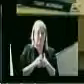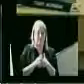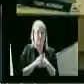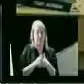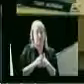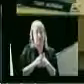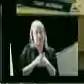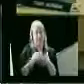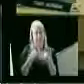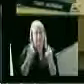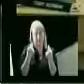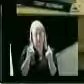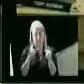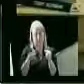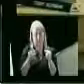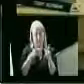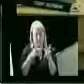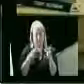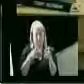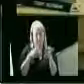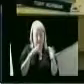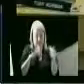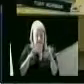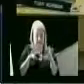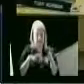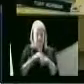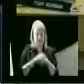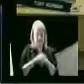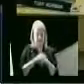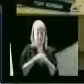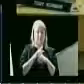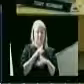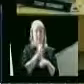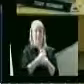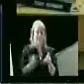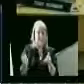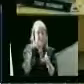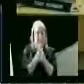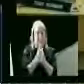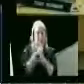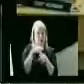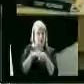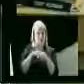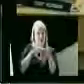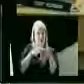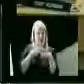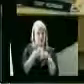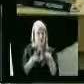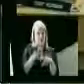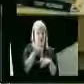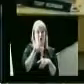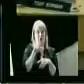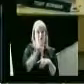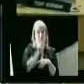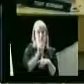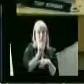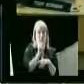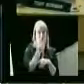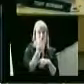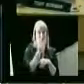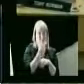I'm trying to find the place here. The next year in the classroom, that's 2012-13,